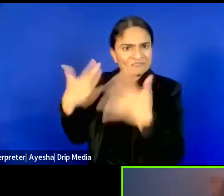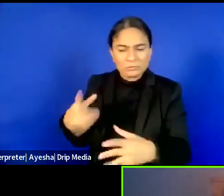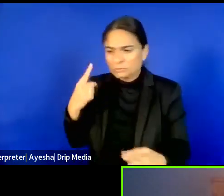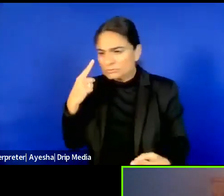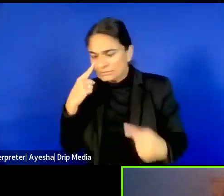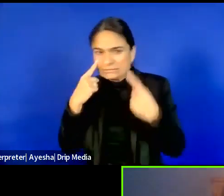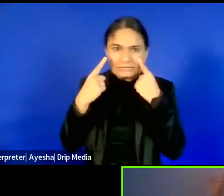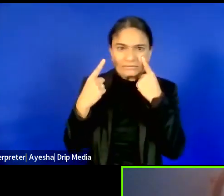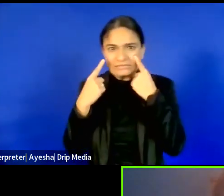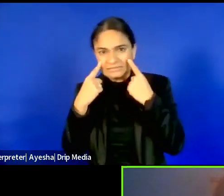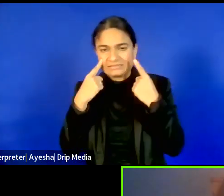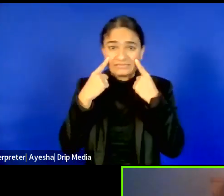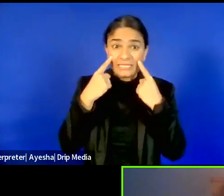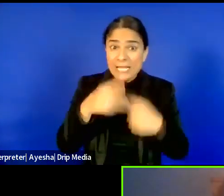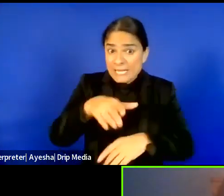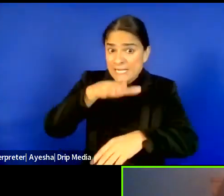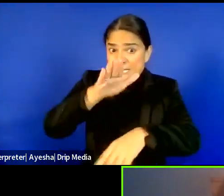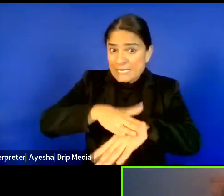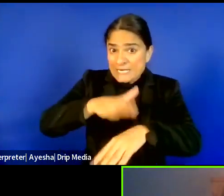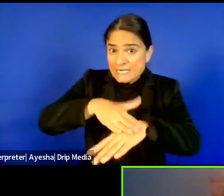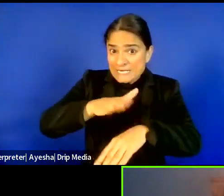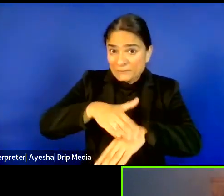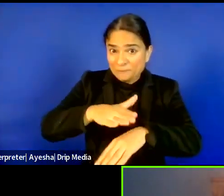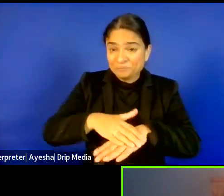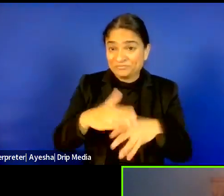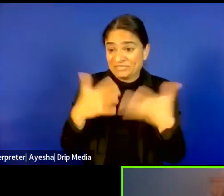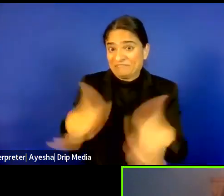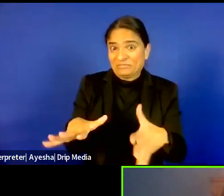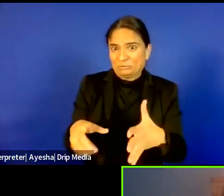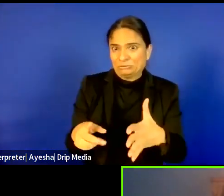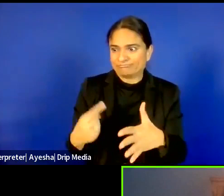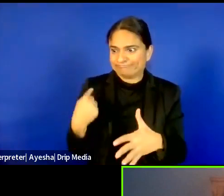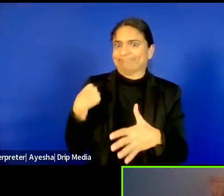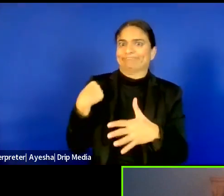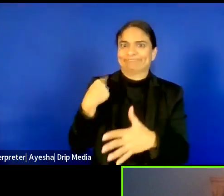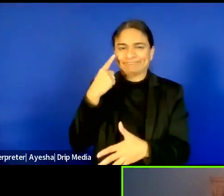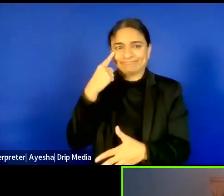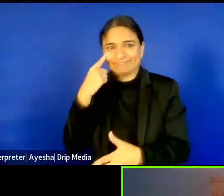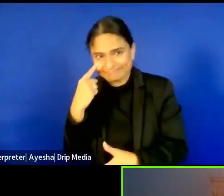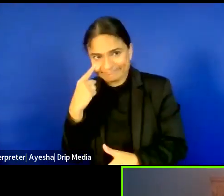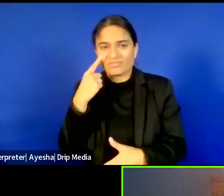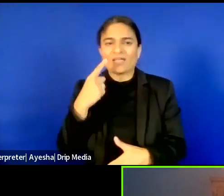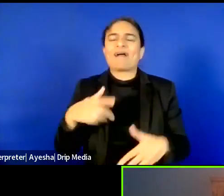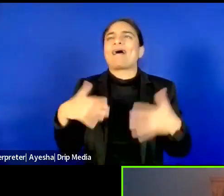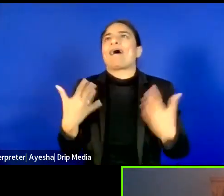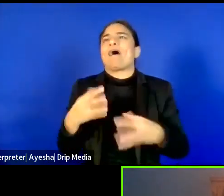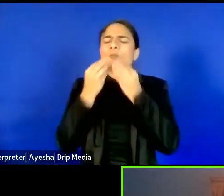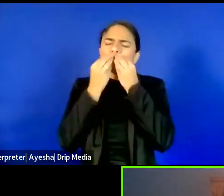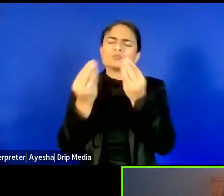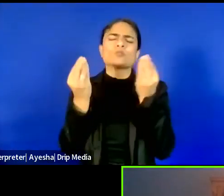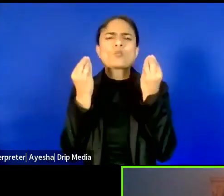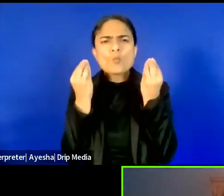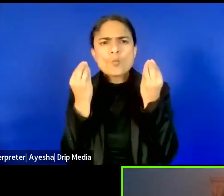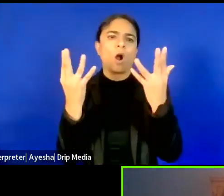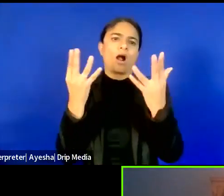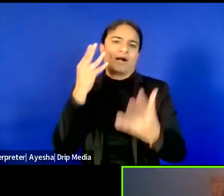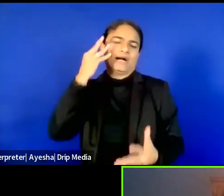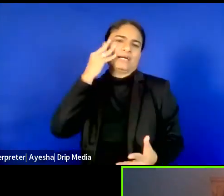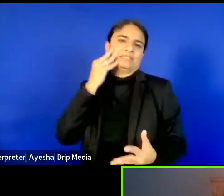happen. So it was a marvelous experience to see so many feminists with